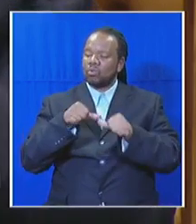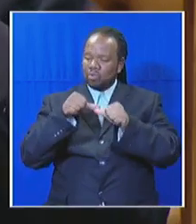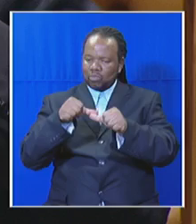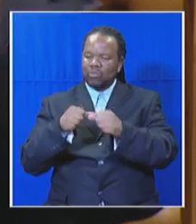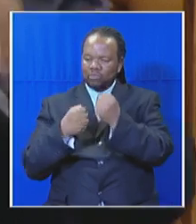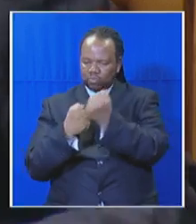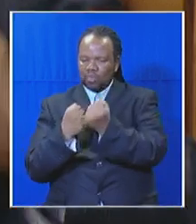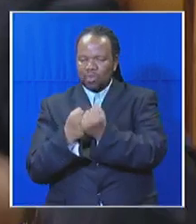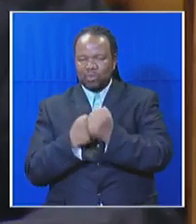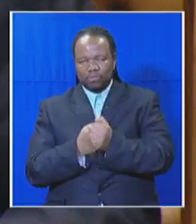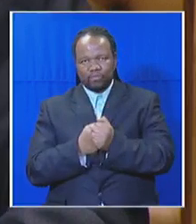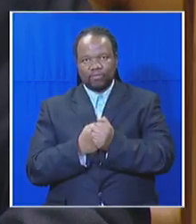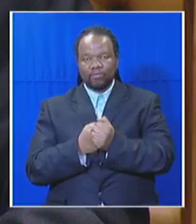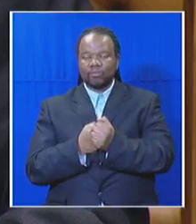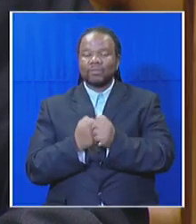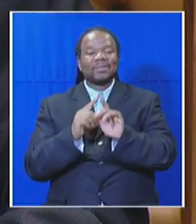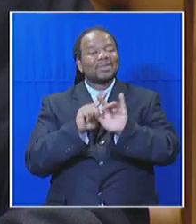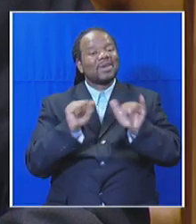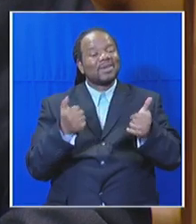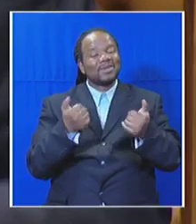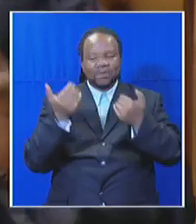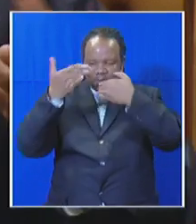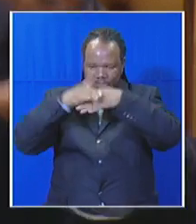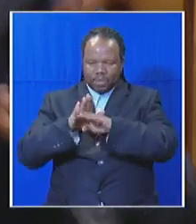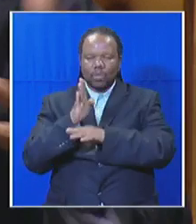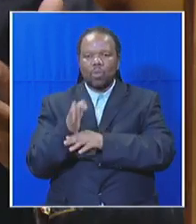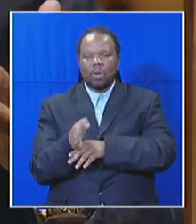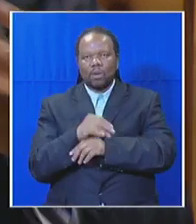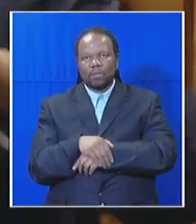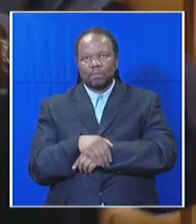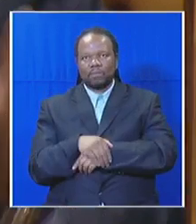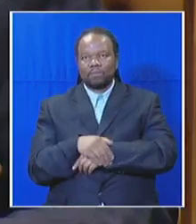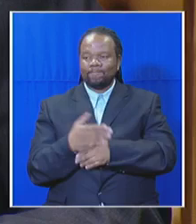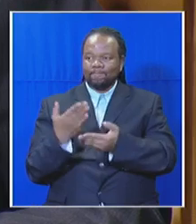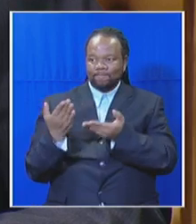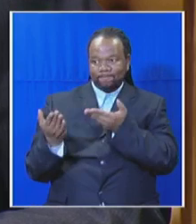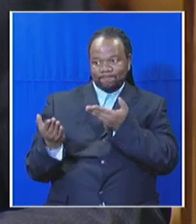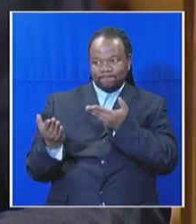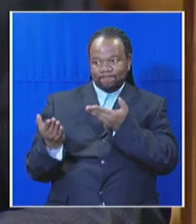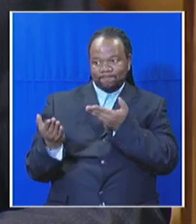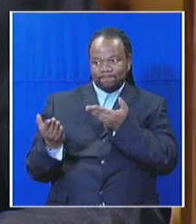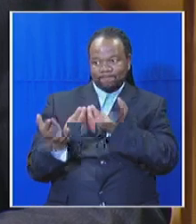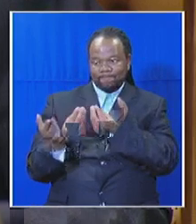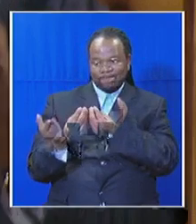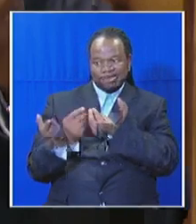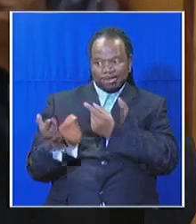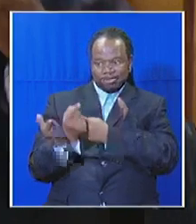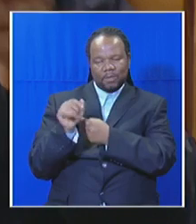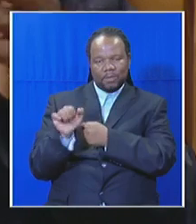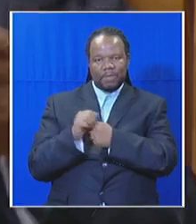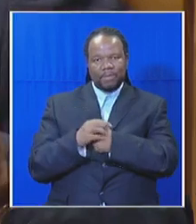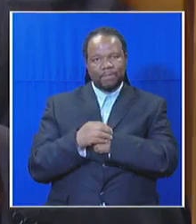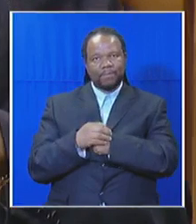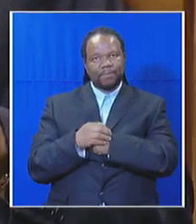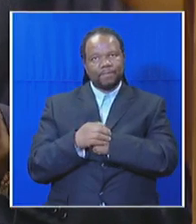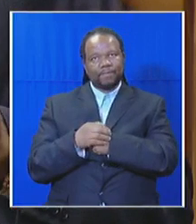implement the decision of court. So there is a dynamic there that we are not looking at. If it